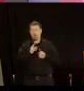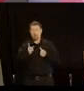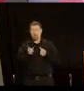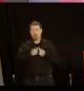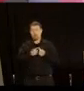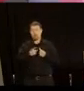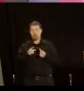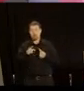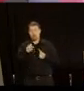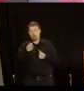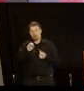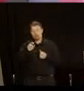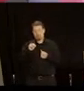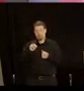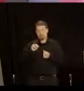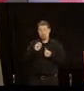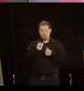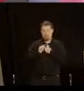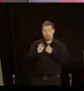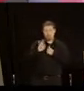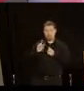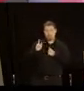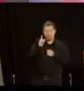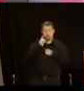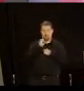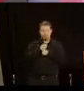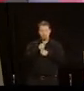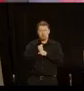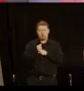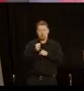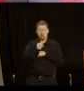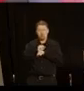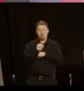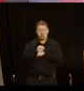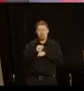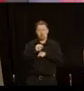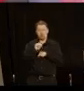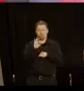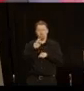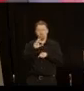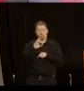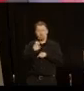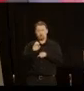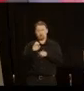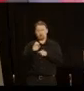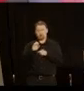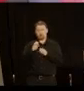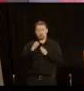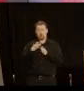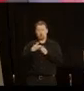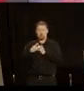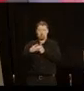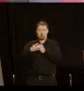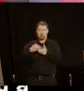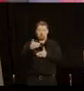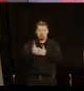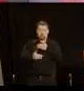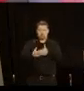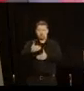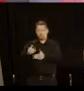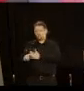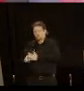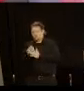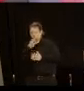a bill related to creating a workforce pathway for our loved ones, starting at age 12 and going on